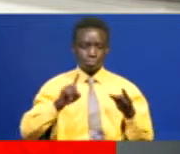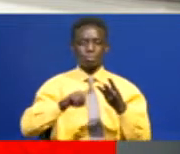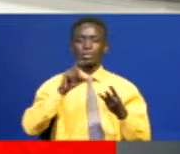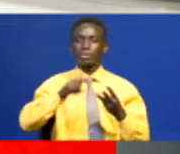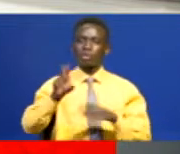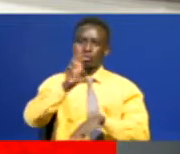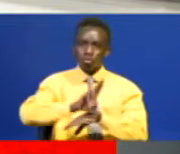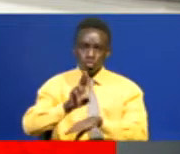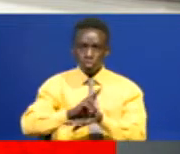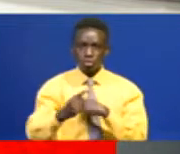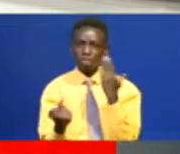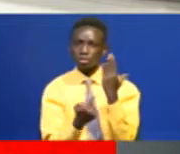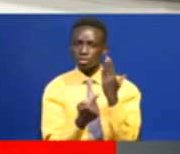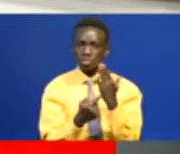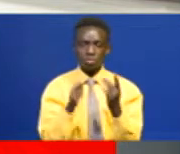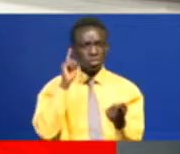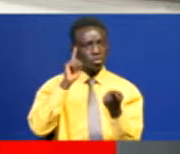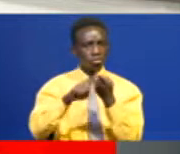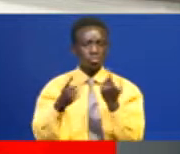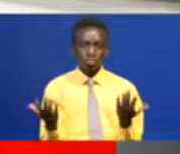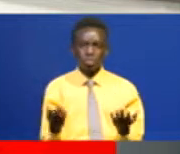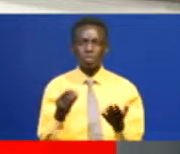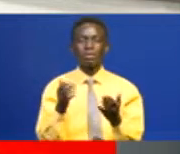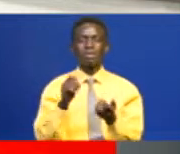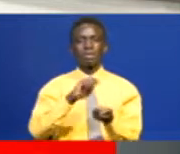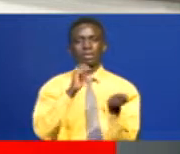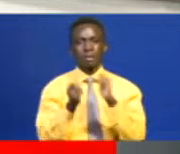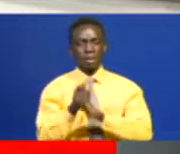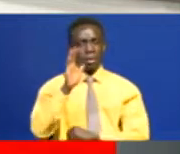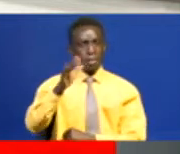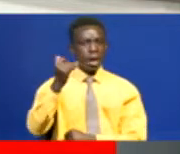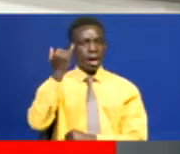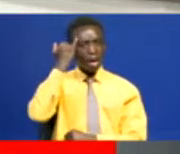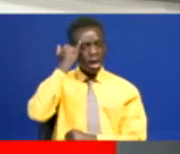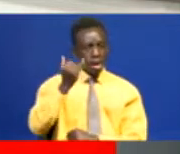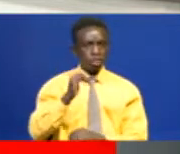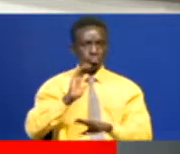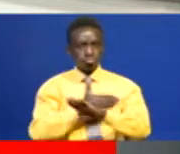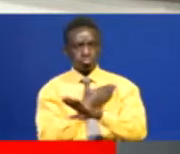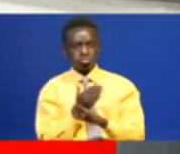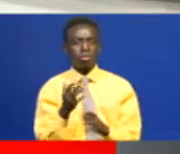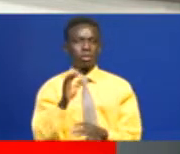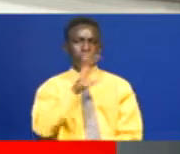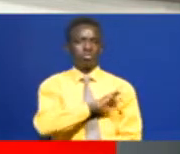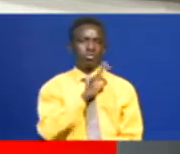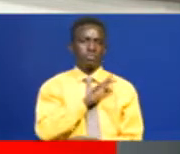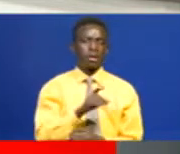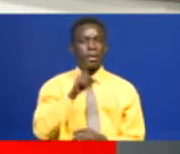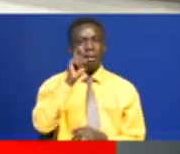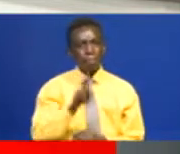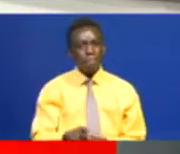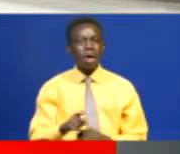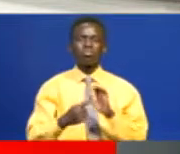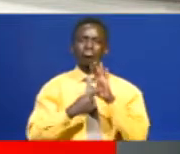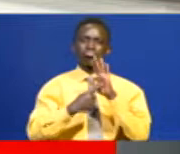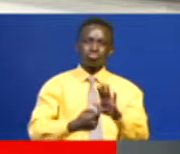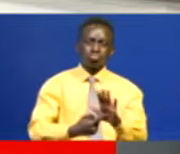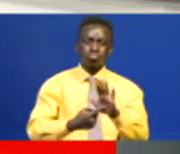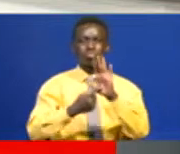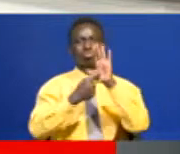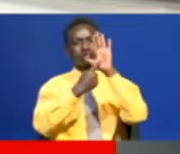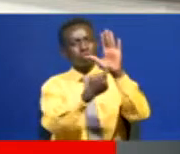to monetize their content and make money out of it. They must be performing in public places and being